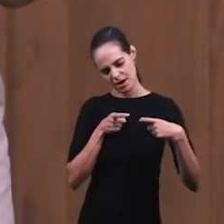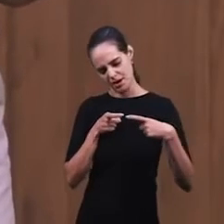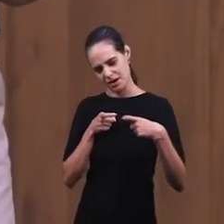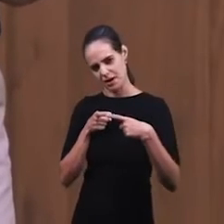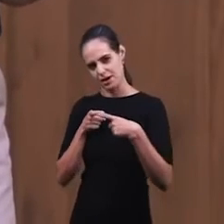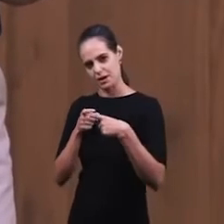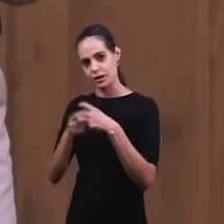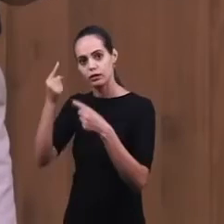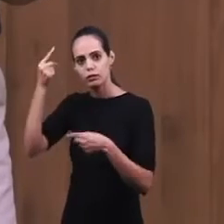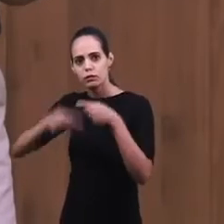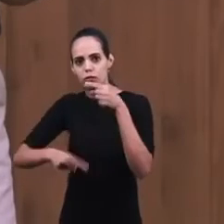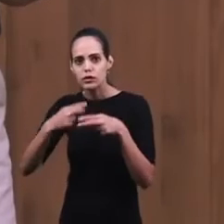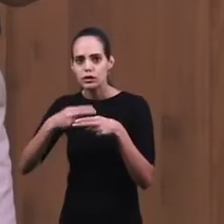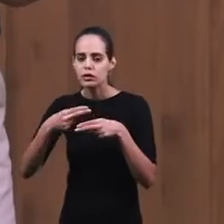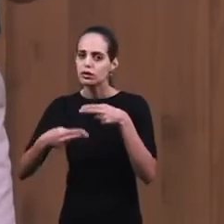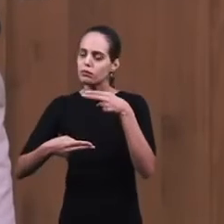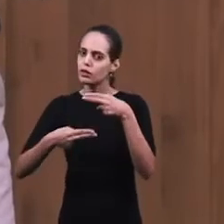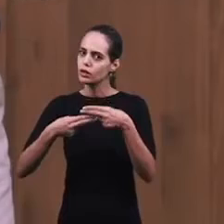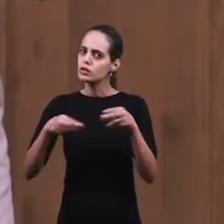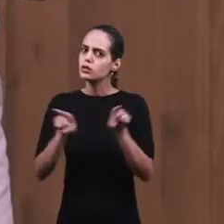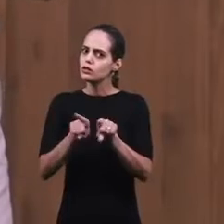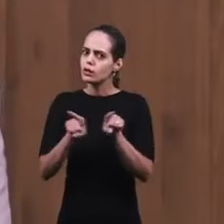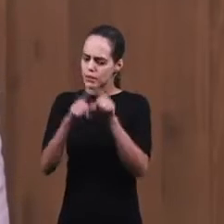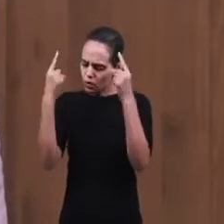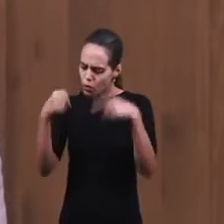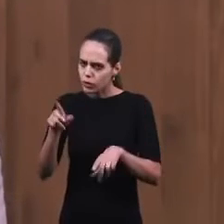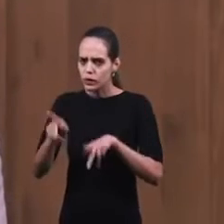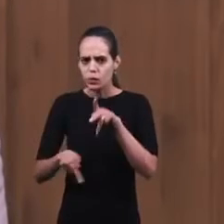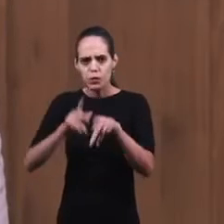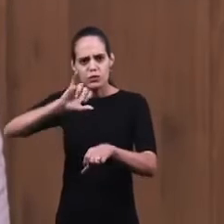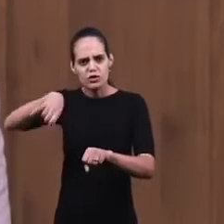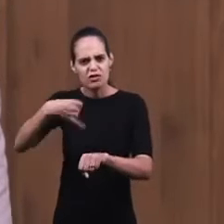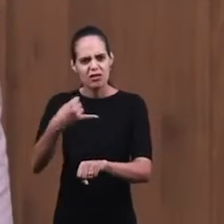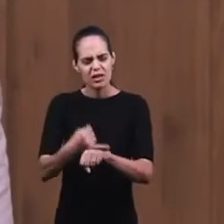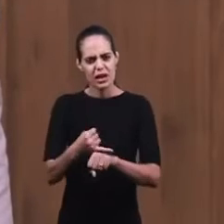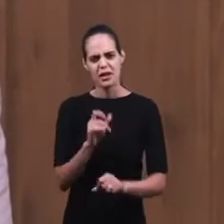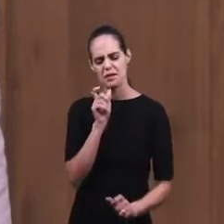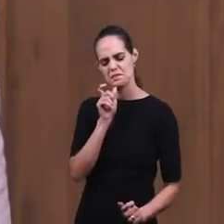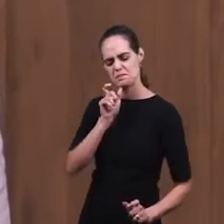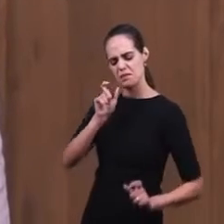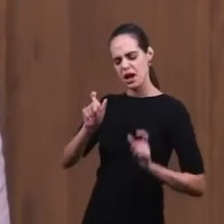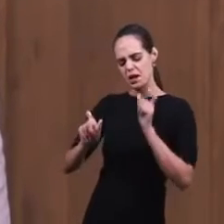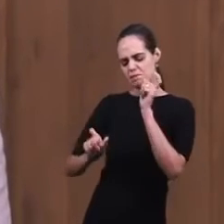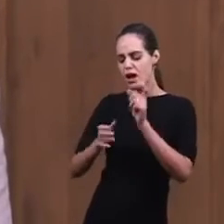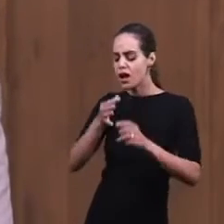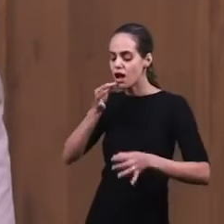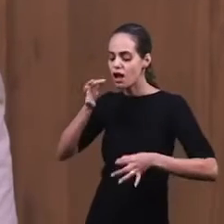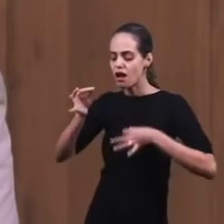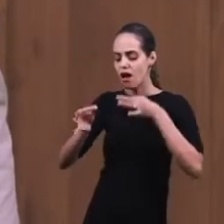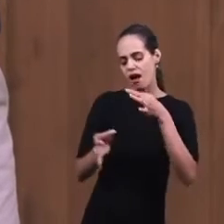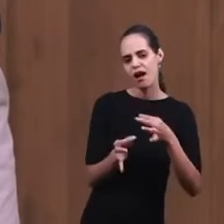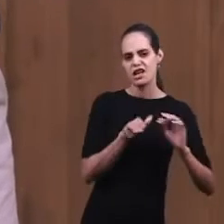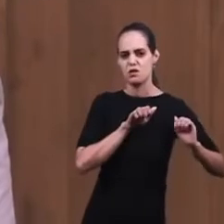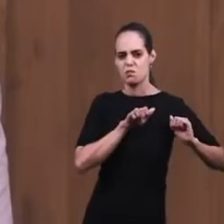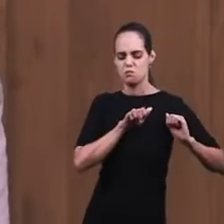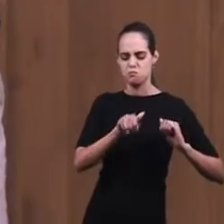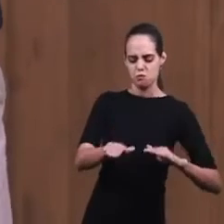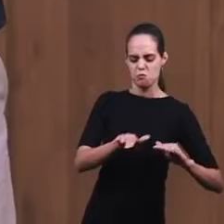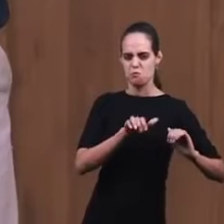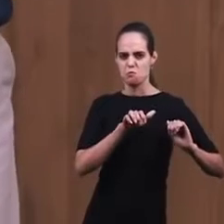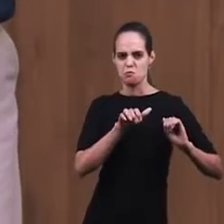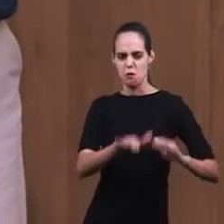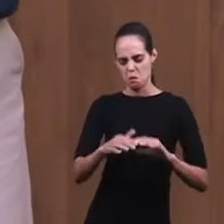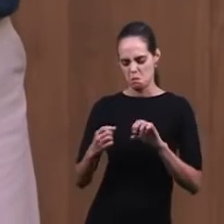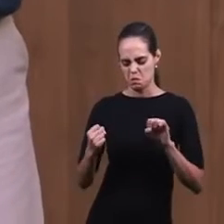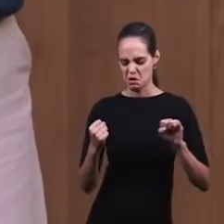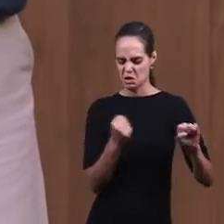of Jerusalem. And so they started saying that their army was powerful and